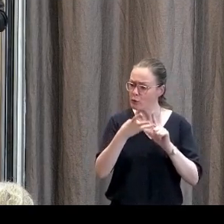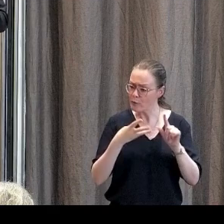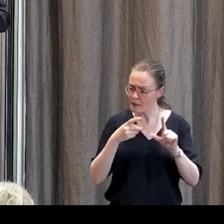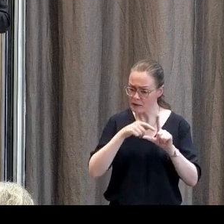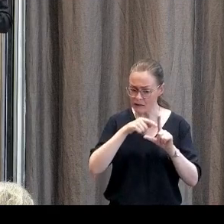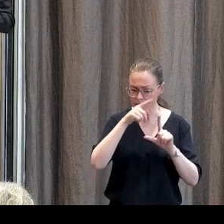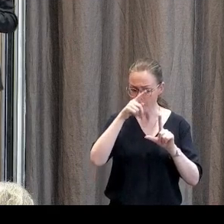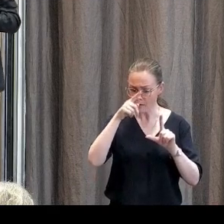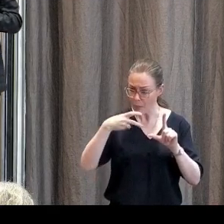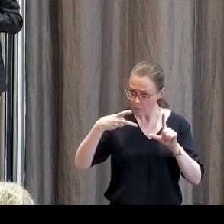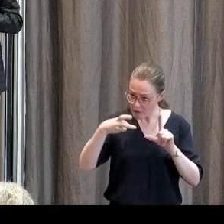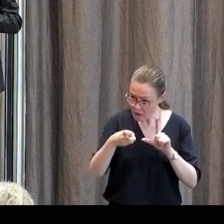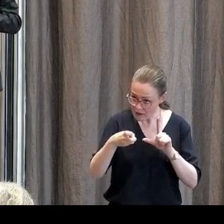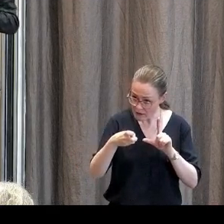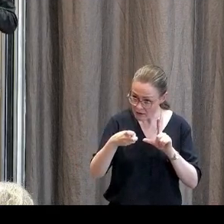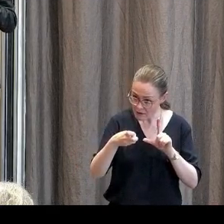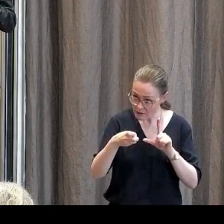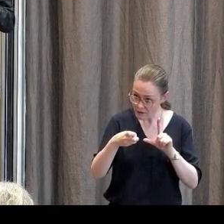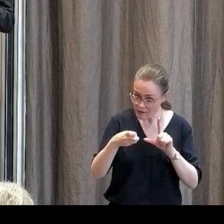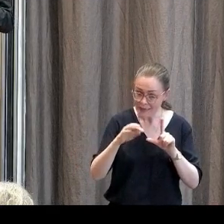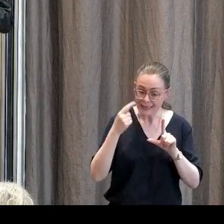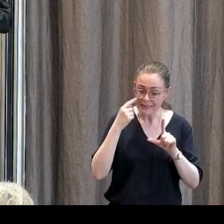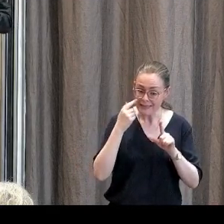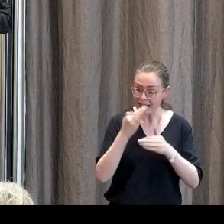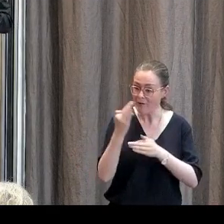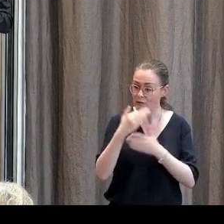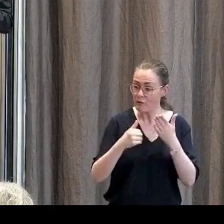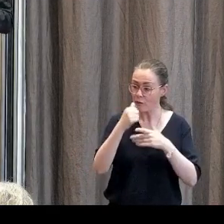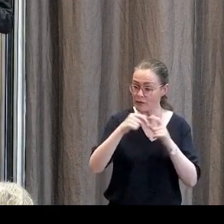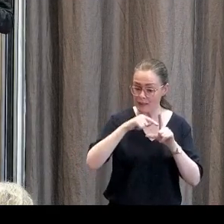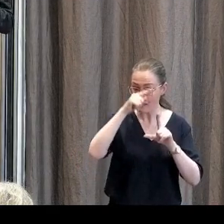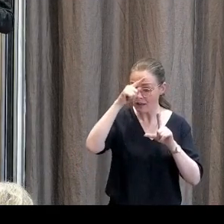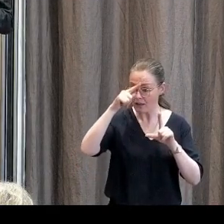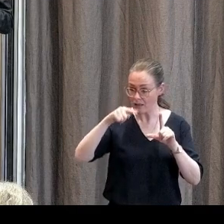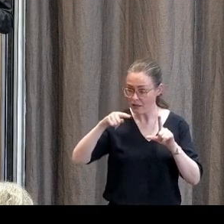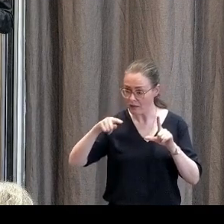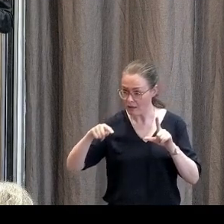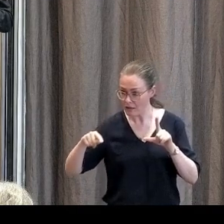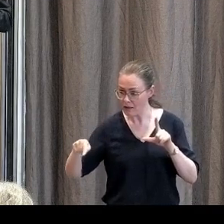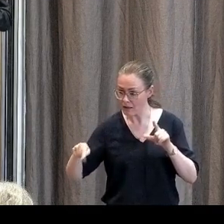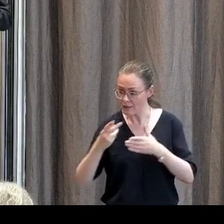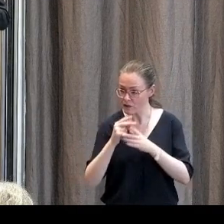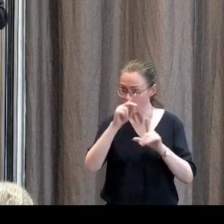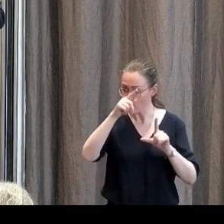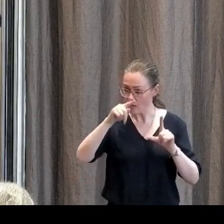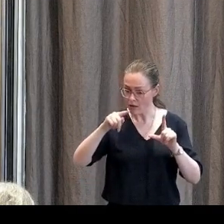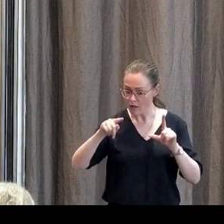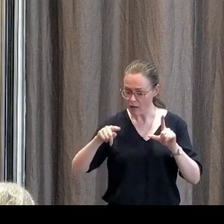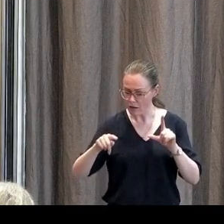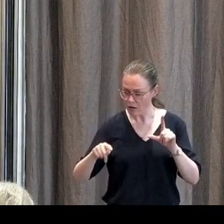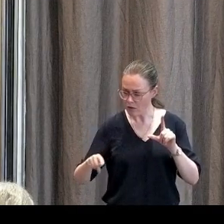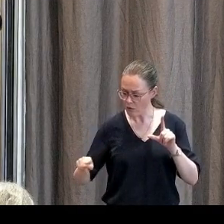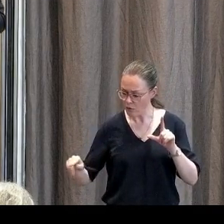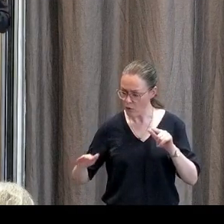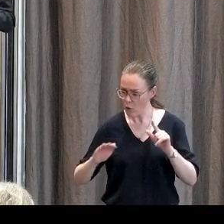days, we inject them with the microRNA therapy. And you can see within a couple of days that the seizures start to drop, and they drop really, really